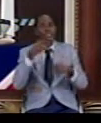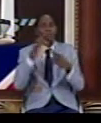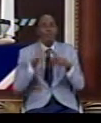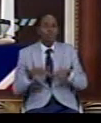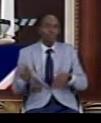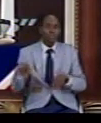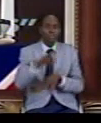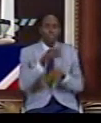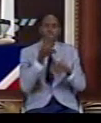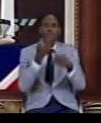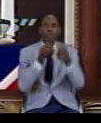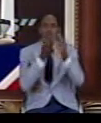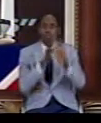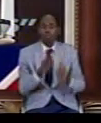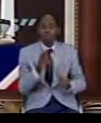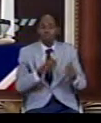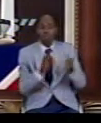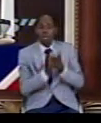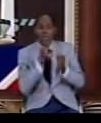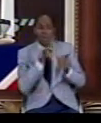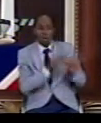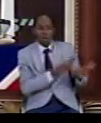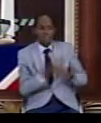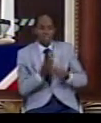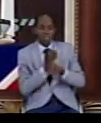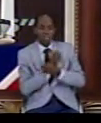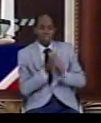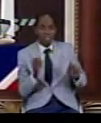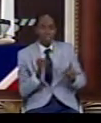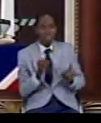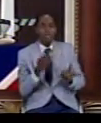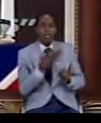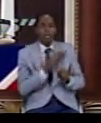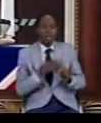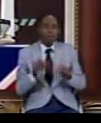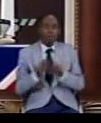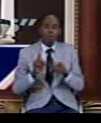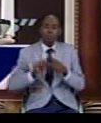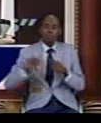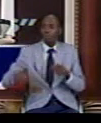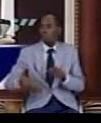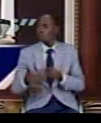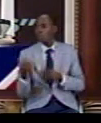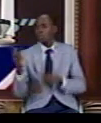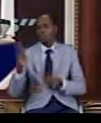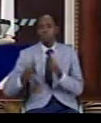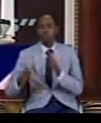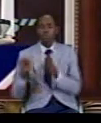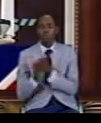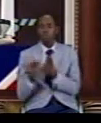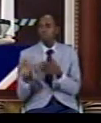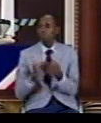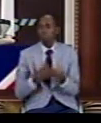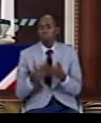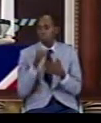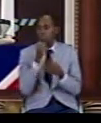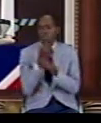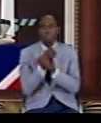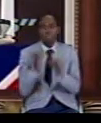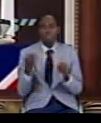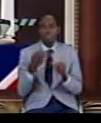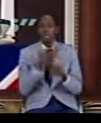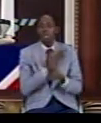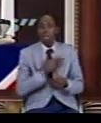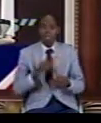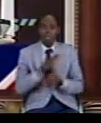he said unto his disciples, those who are already saved, and he said unto the rest of the people, even those who are not saved, he said,